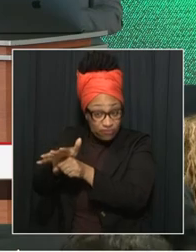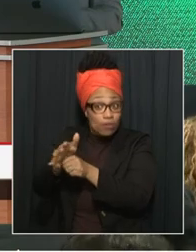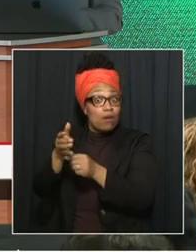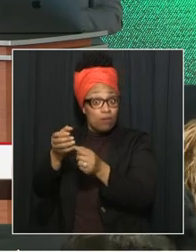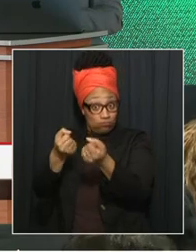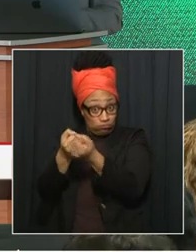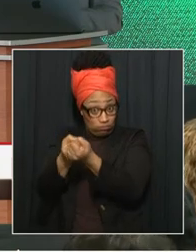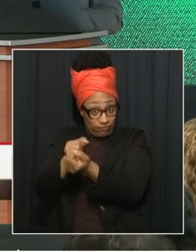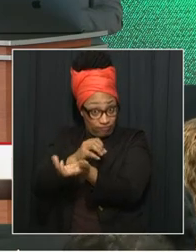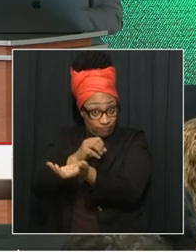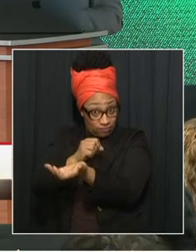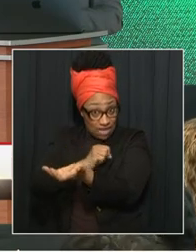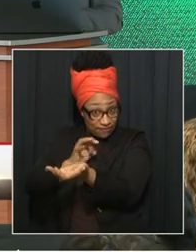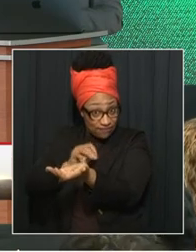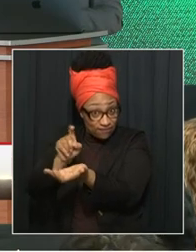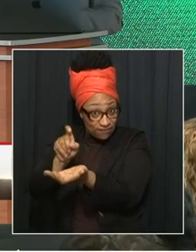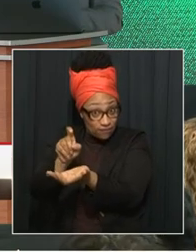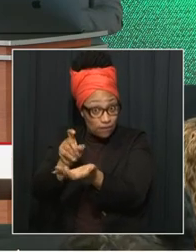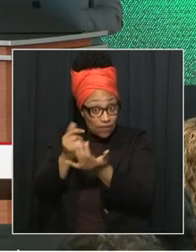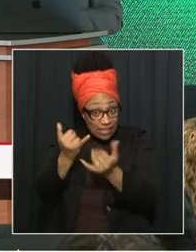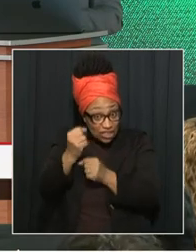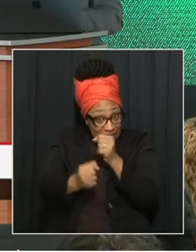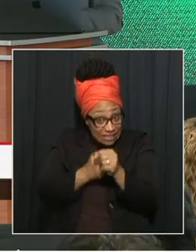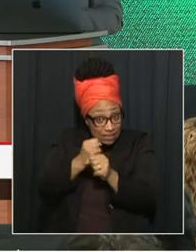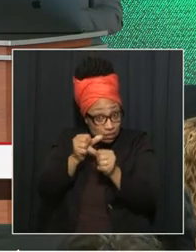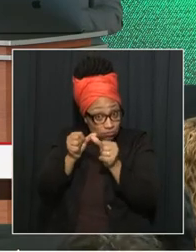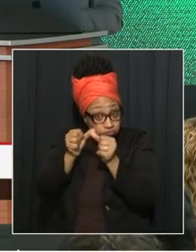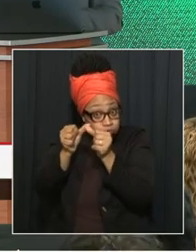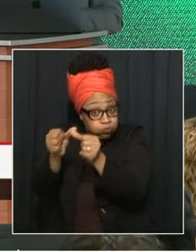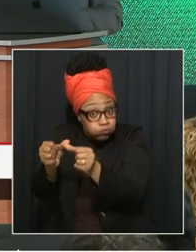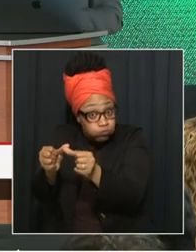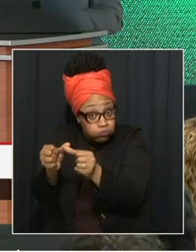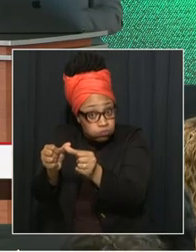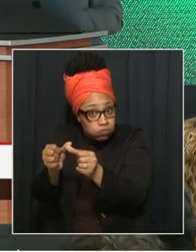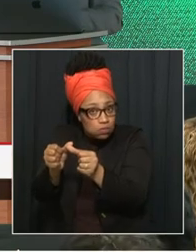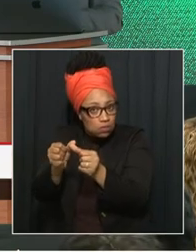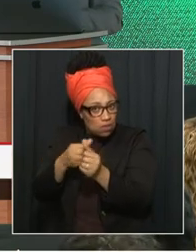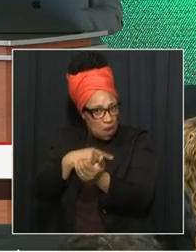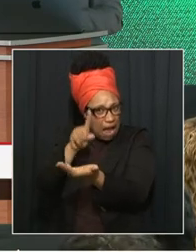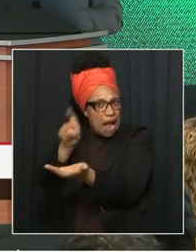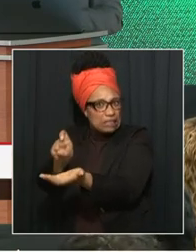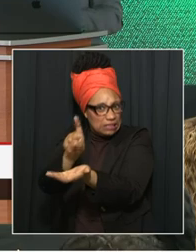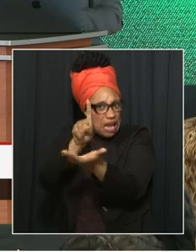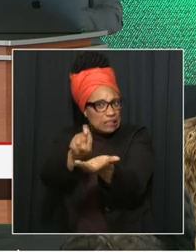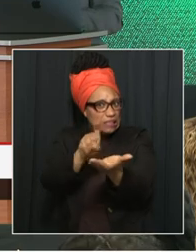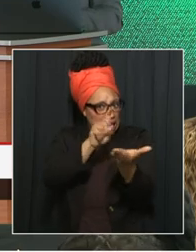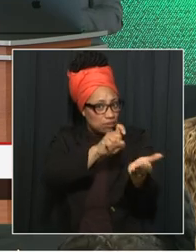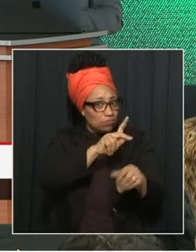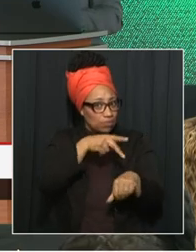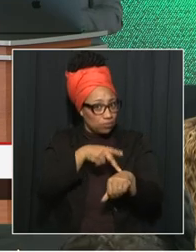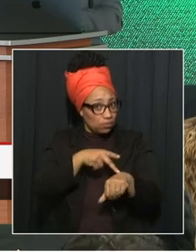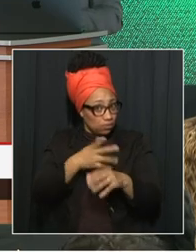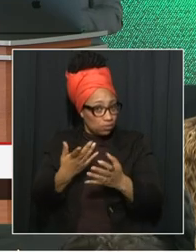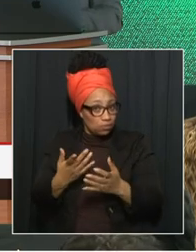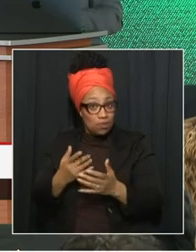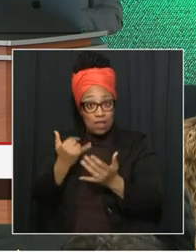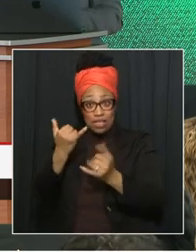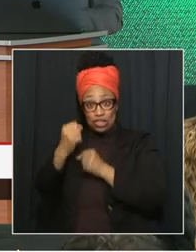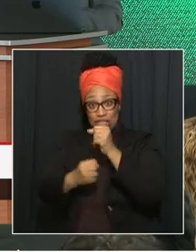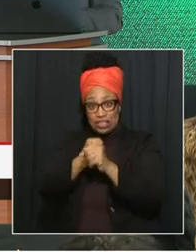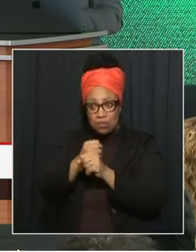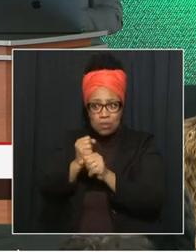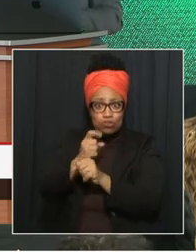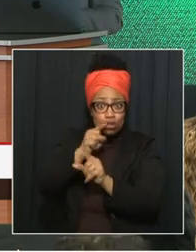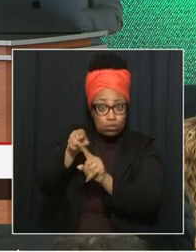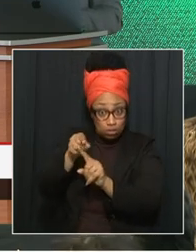next year. So I use that phrase, what does it cost for this year to next year? So we try to prioritize for a school that